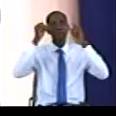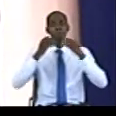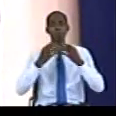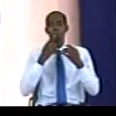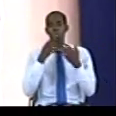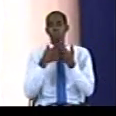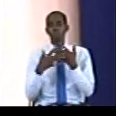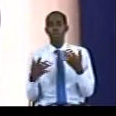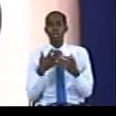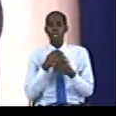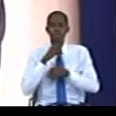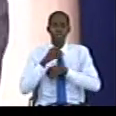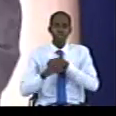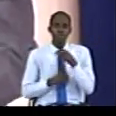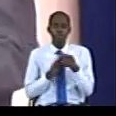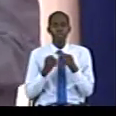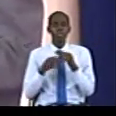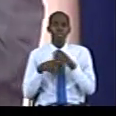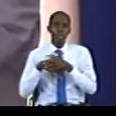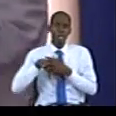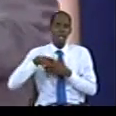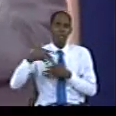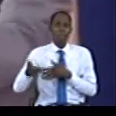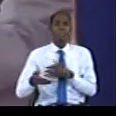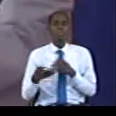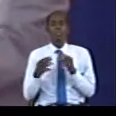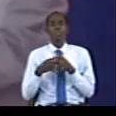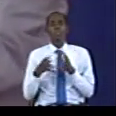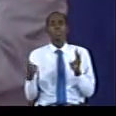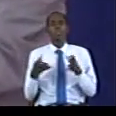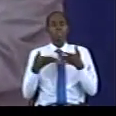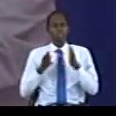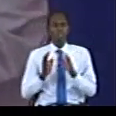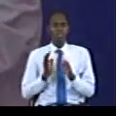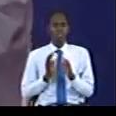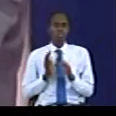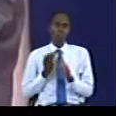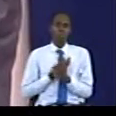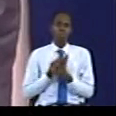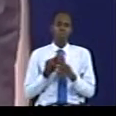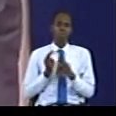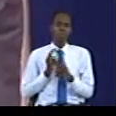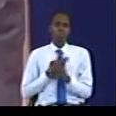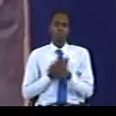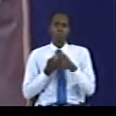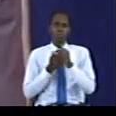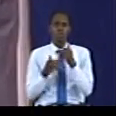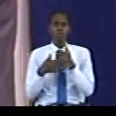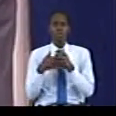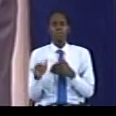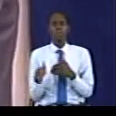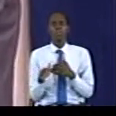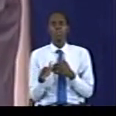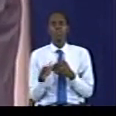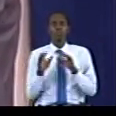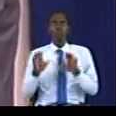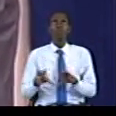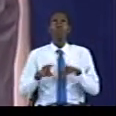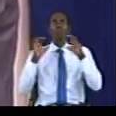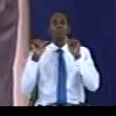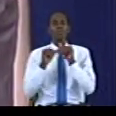suffered without the gate, outside the gate. Let's follow after. Consecrate yourself. Lay everything on the